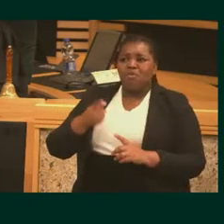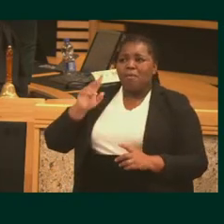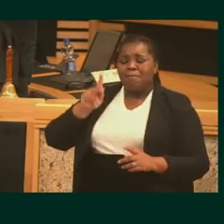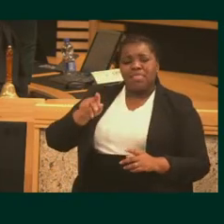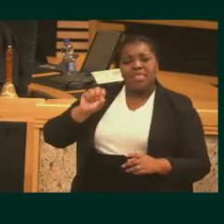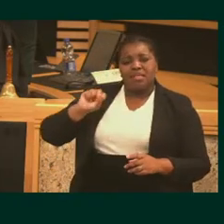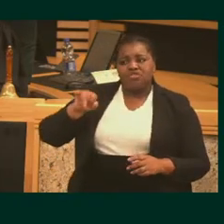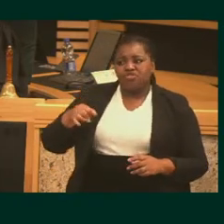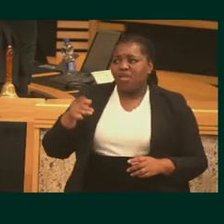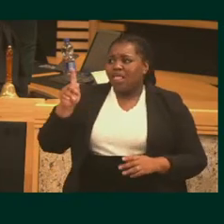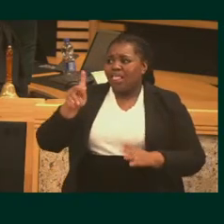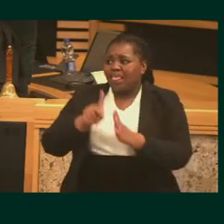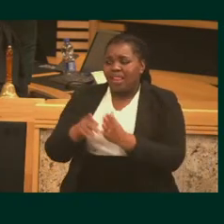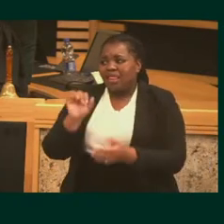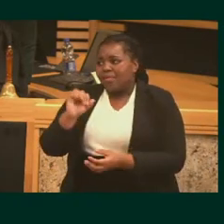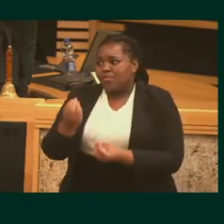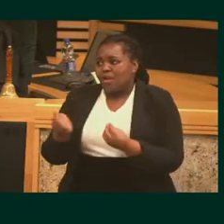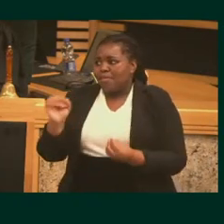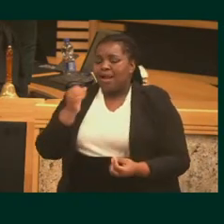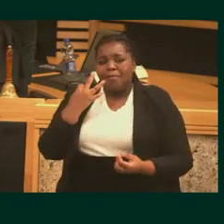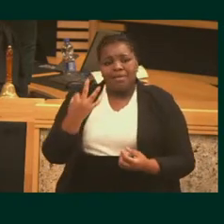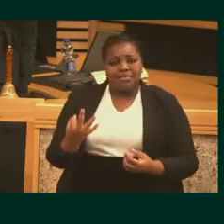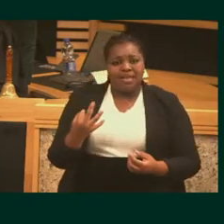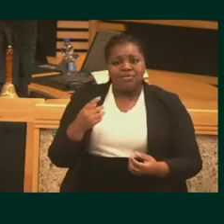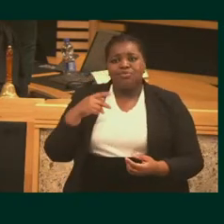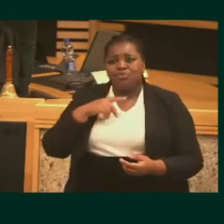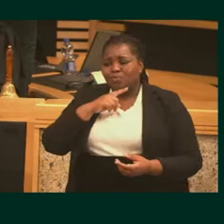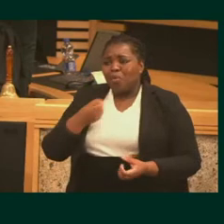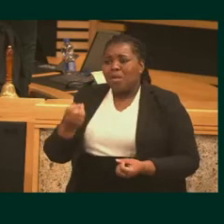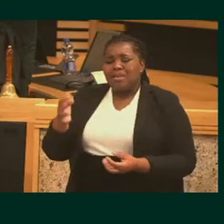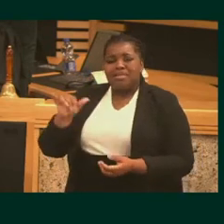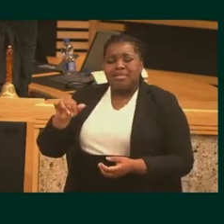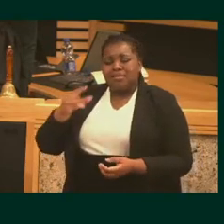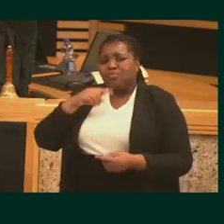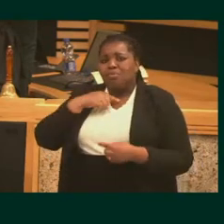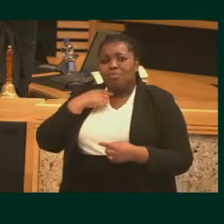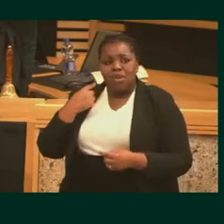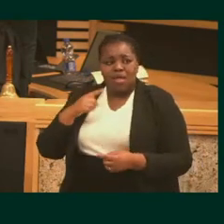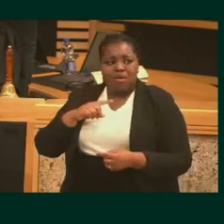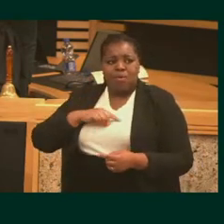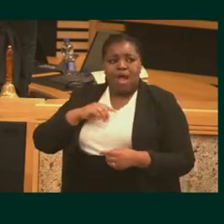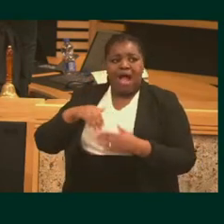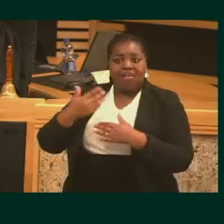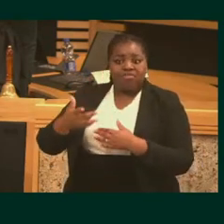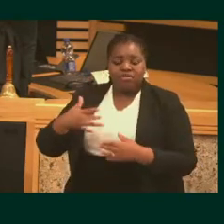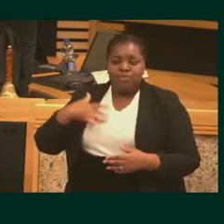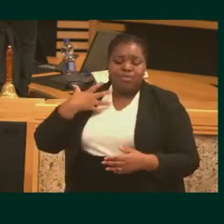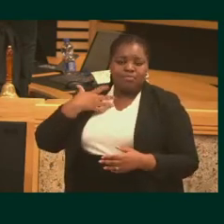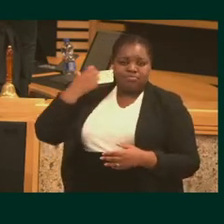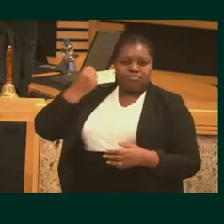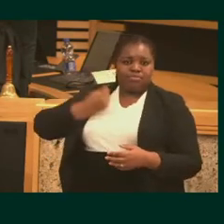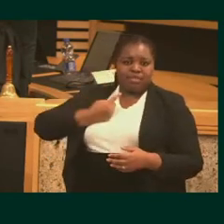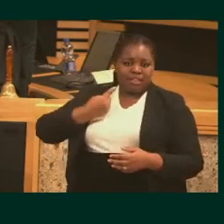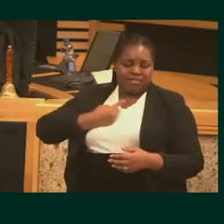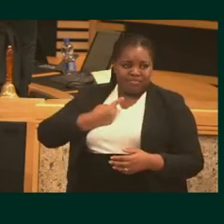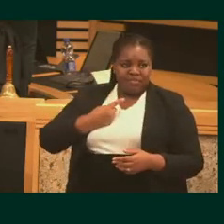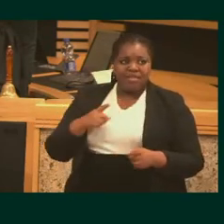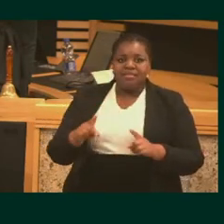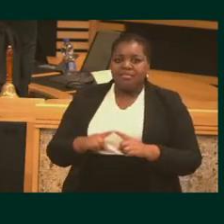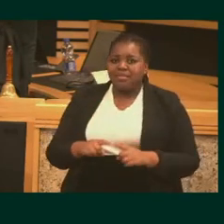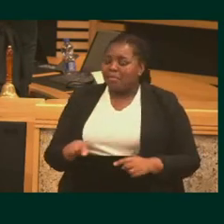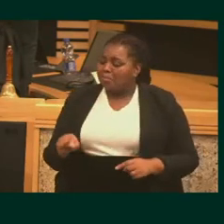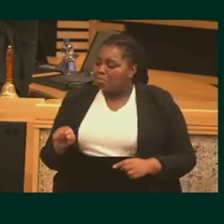allegedly killed three of her children by poisoning them after which she committed suicide also apparently